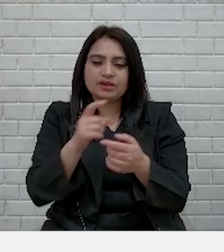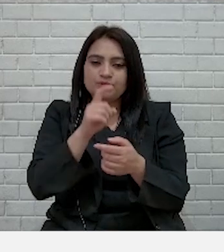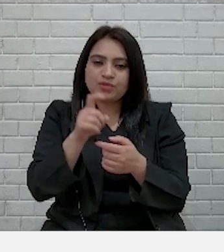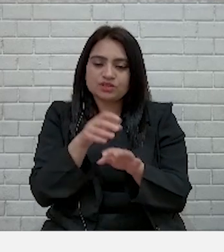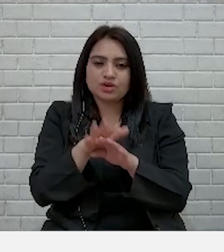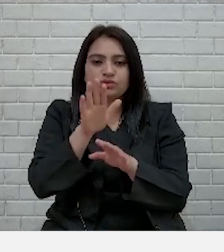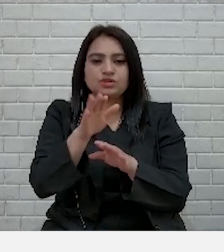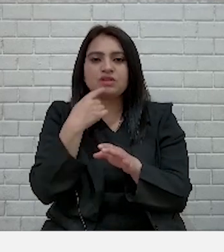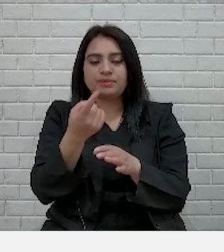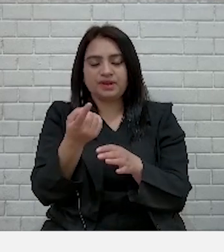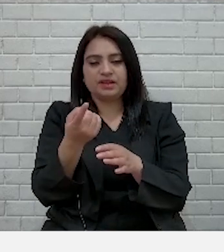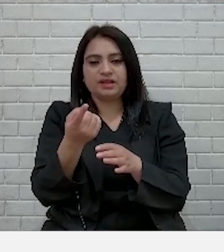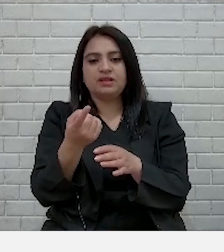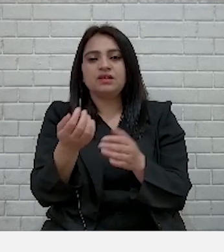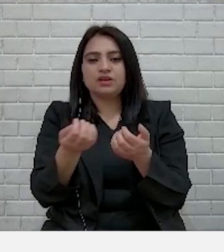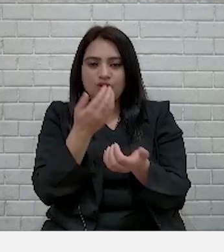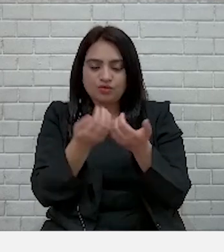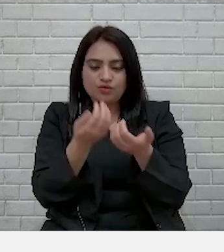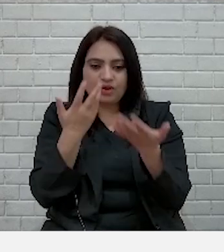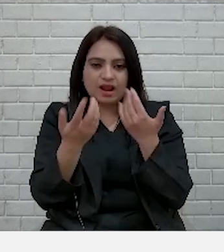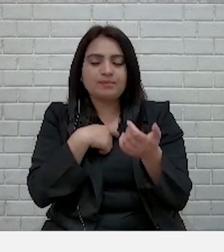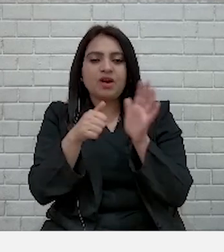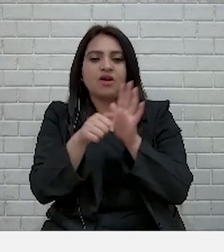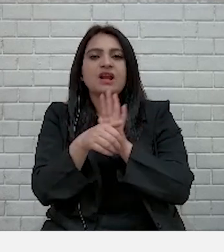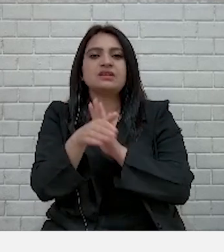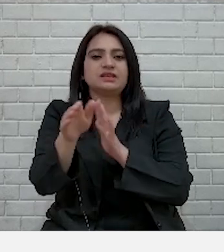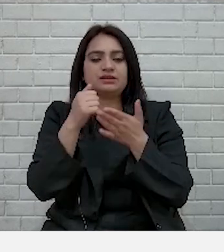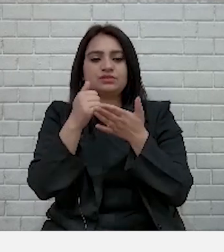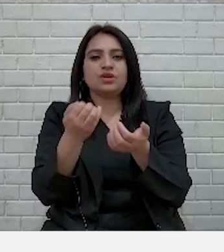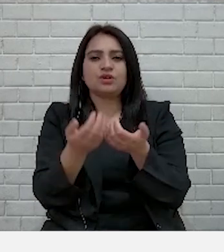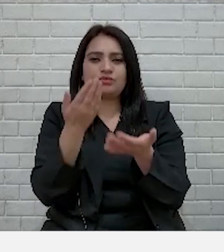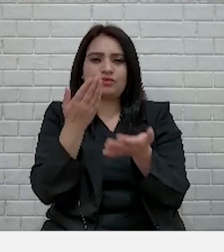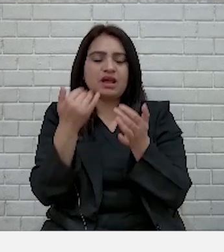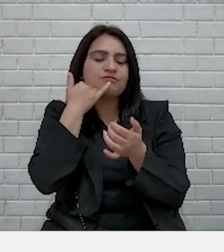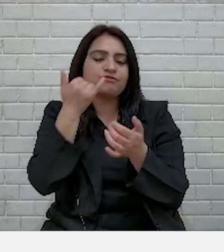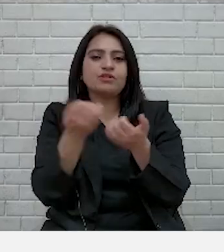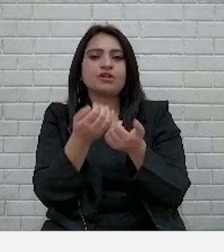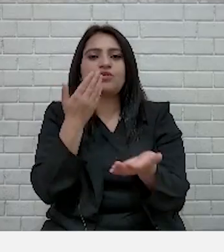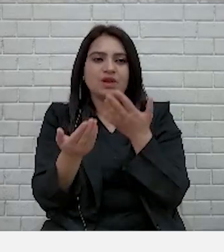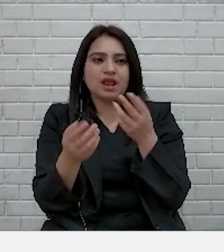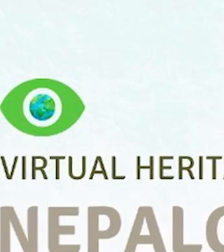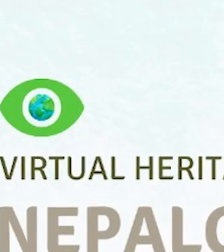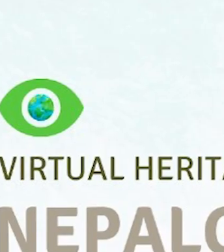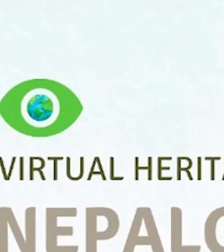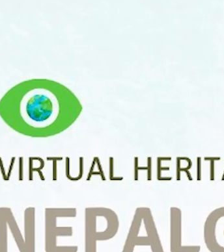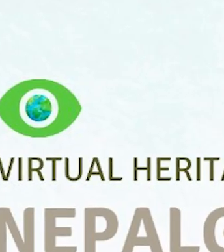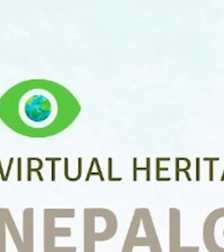You can talk to us anytime you feel like. Thank you so much for this opportunity and I'm really very grateful for everyone.